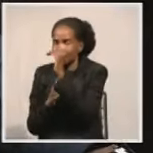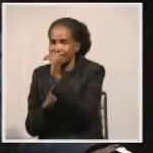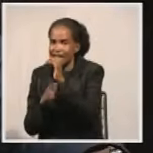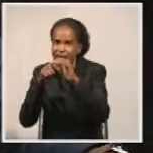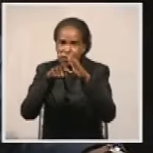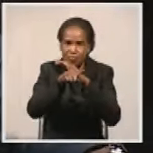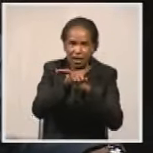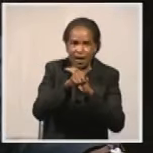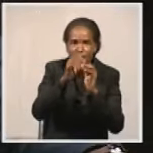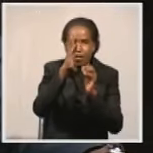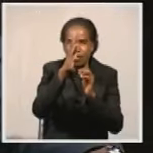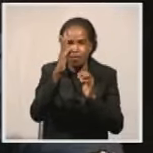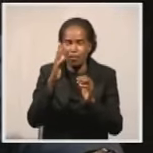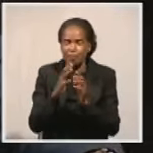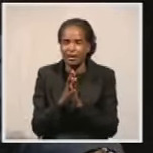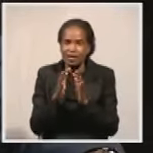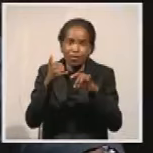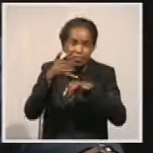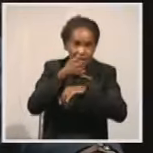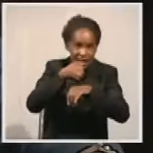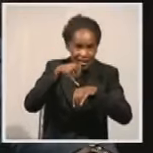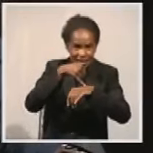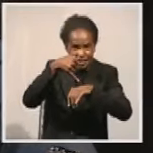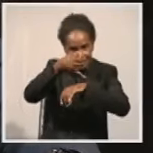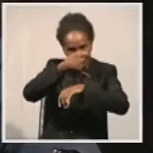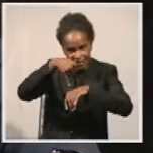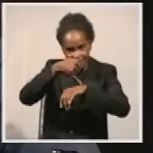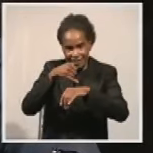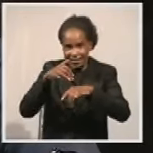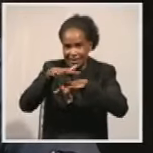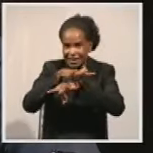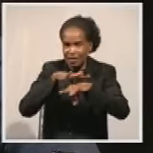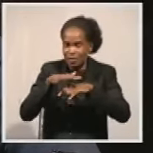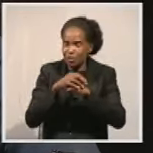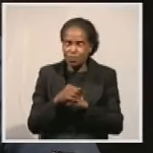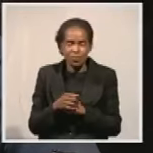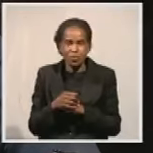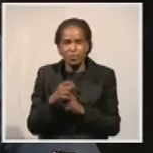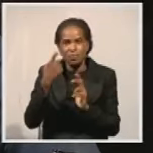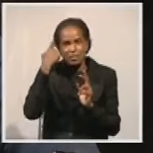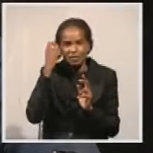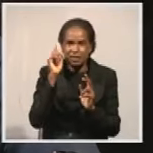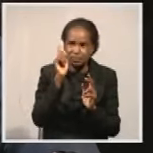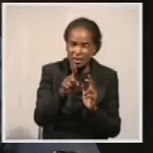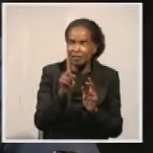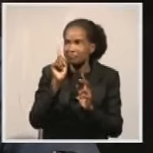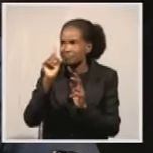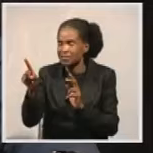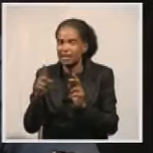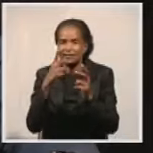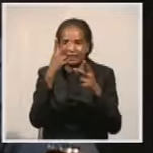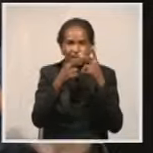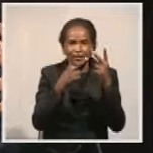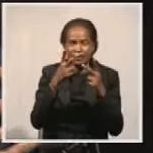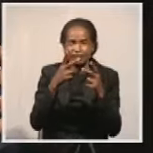with those on the ground. Yeah. But for conservation tourism, you need to be there in the bush with the others. Oh, yes. After that, of course, we are looking